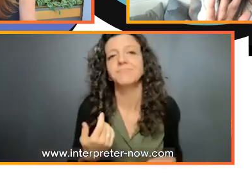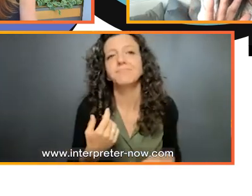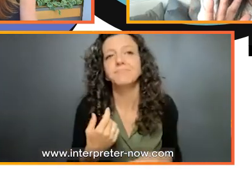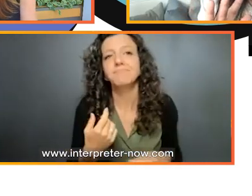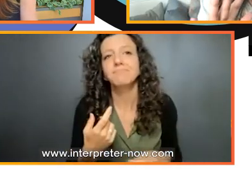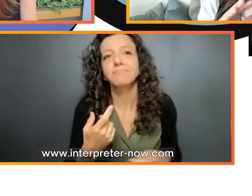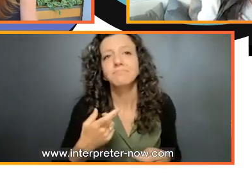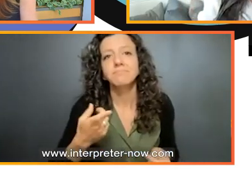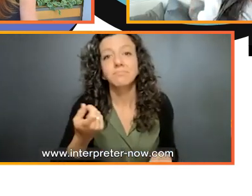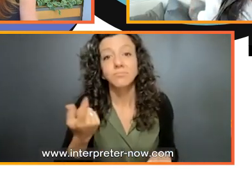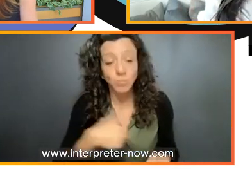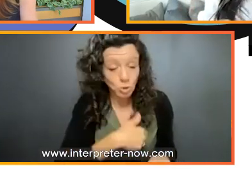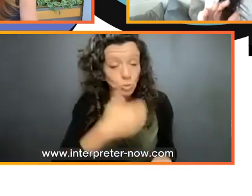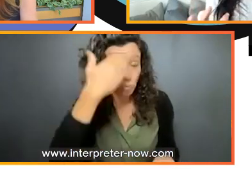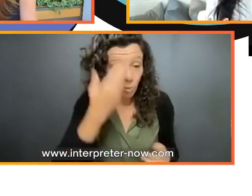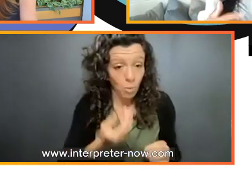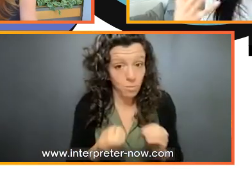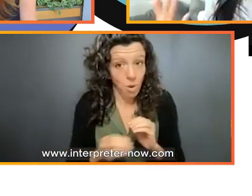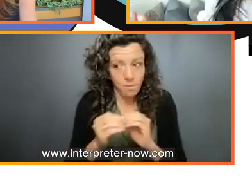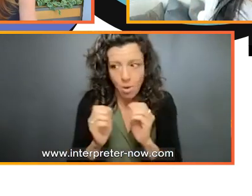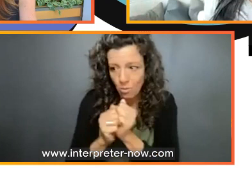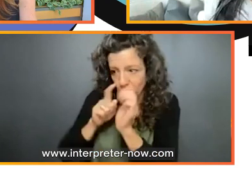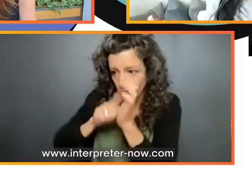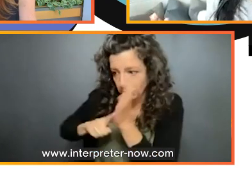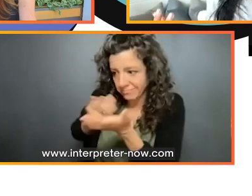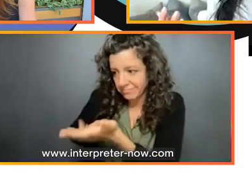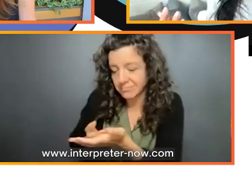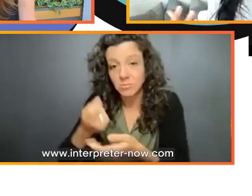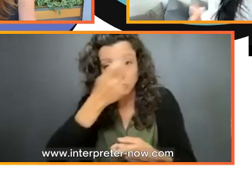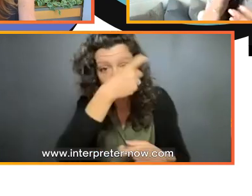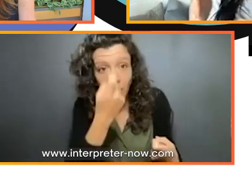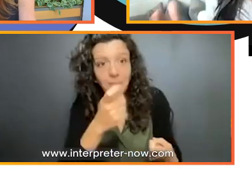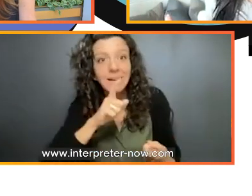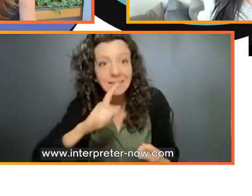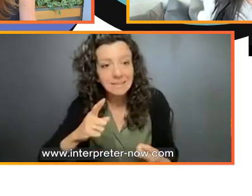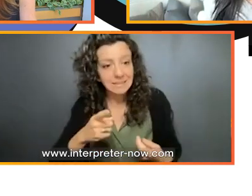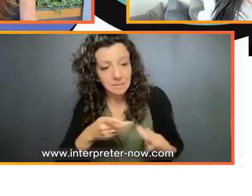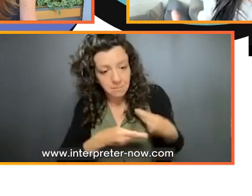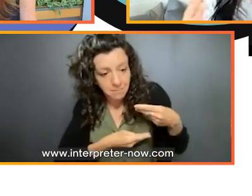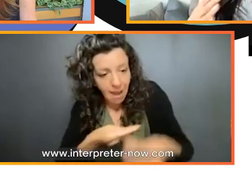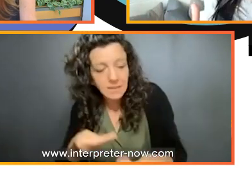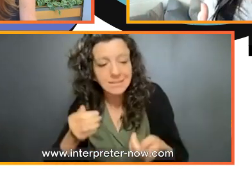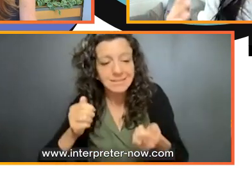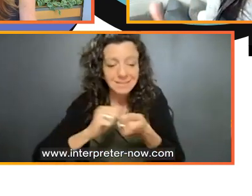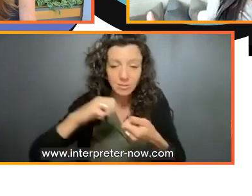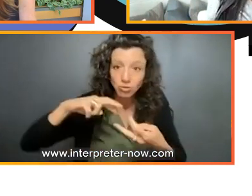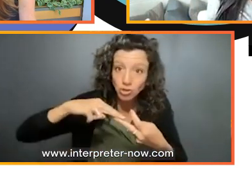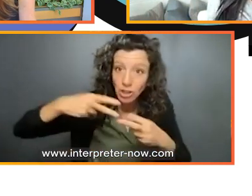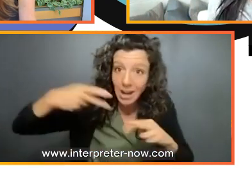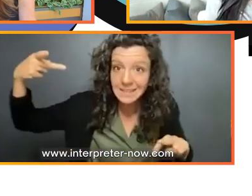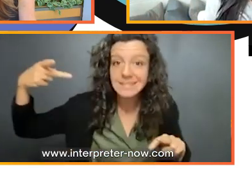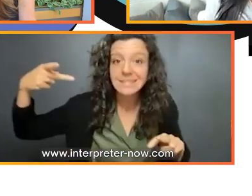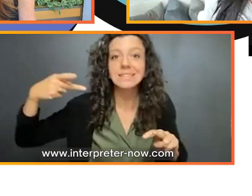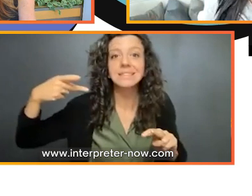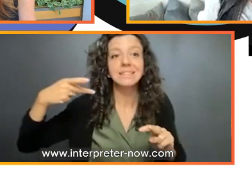egg, sperm, and amniotic fluid. And we're learning more and more. So we know that trauma can be passed along genetically, generation over